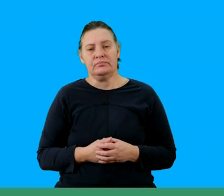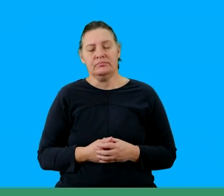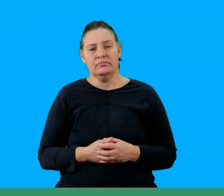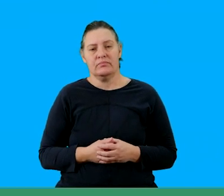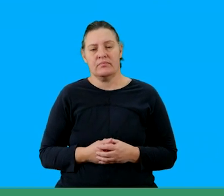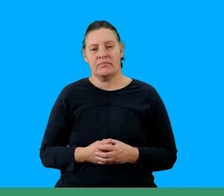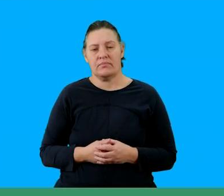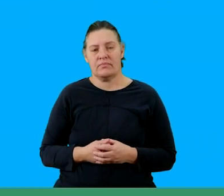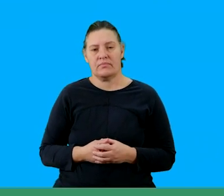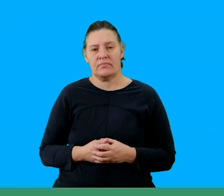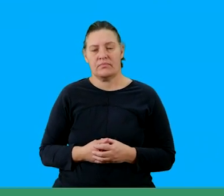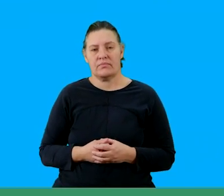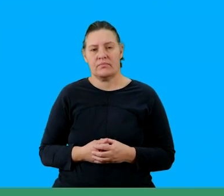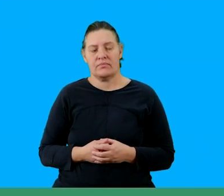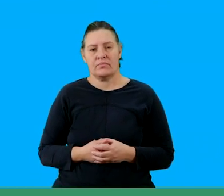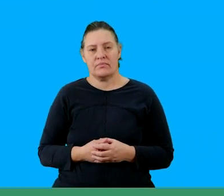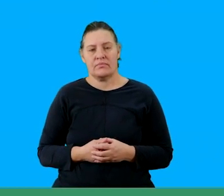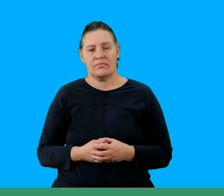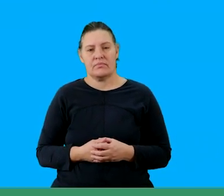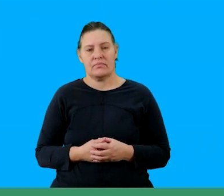done making the product.